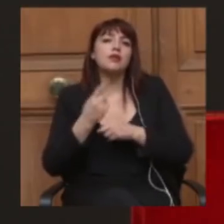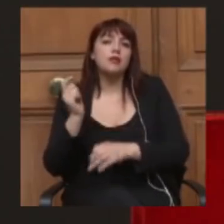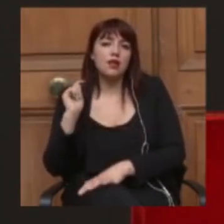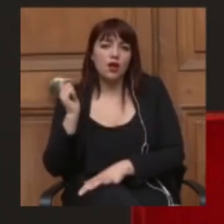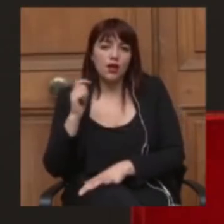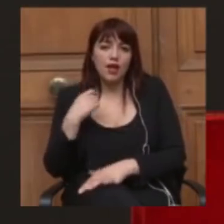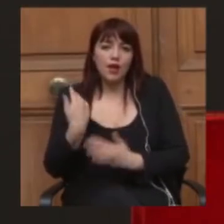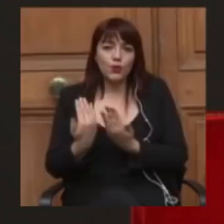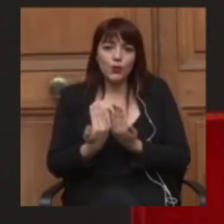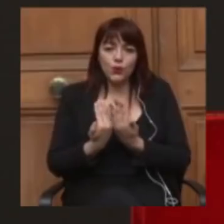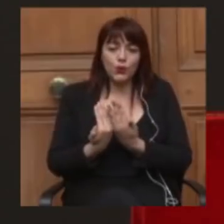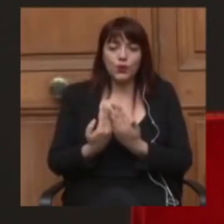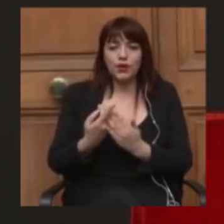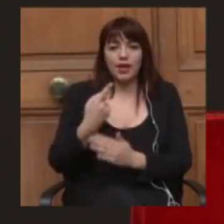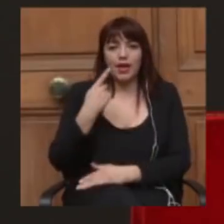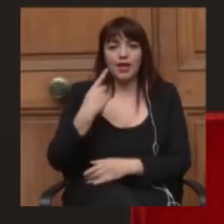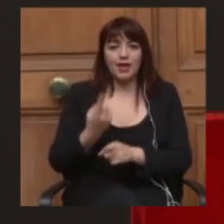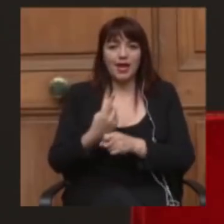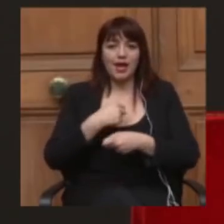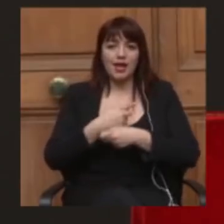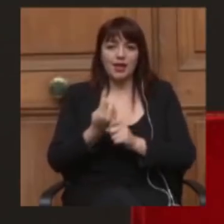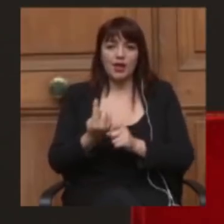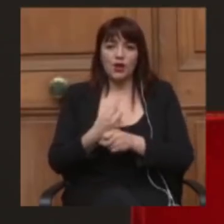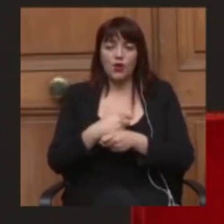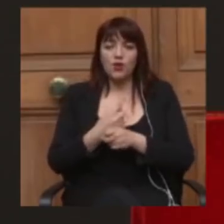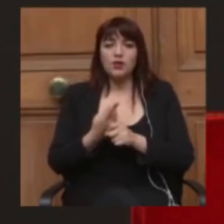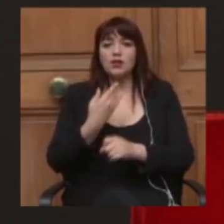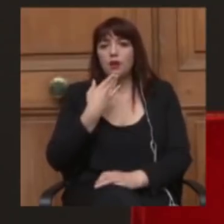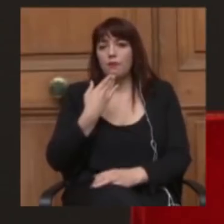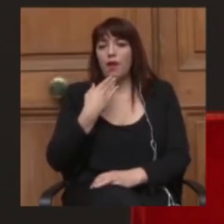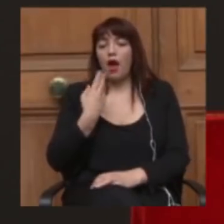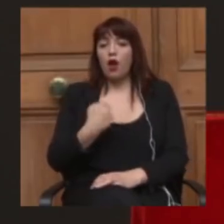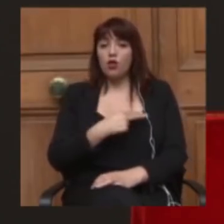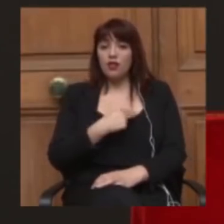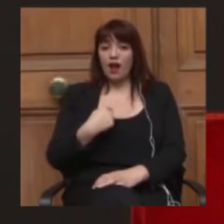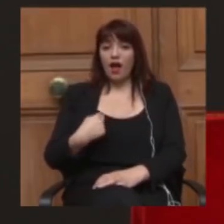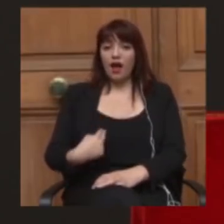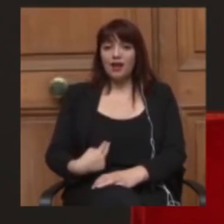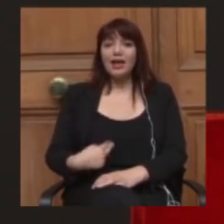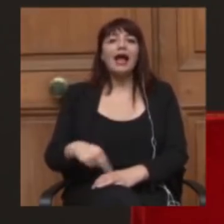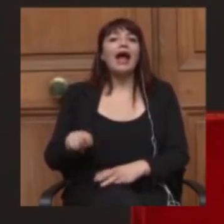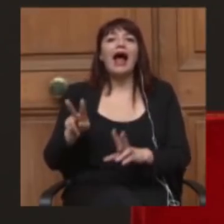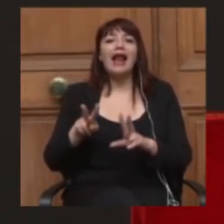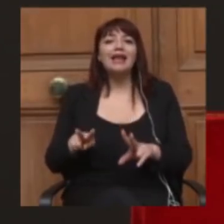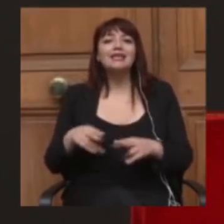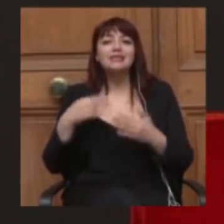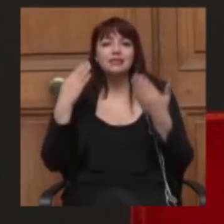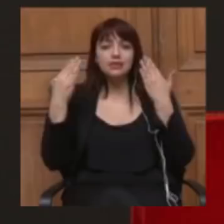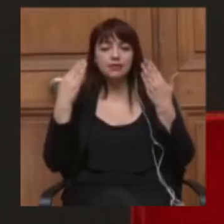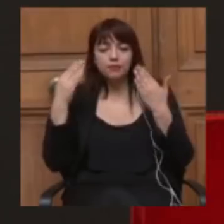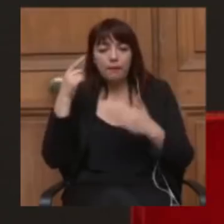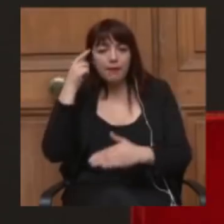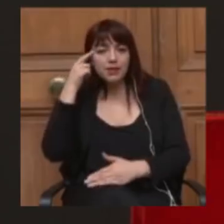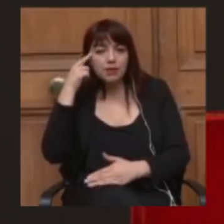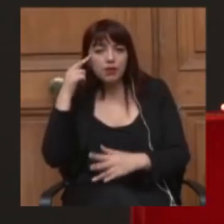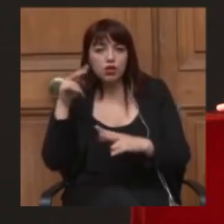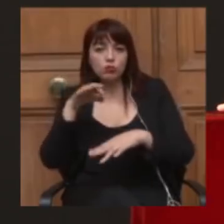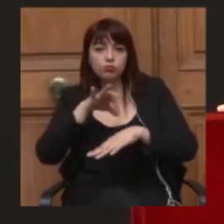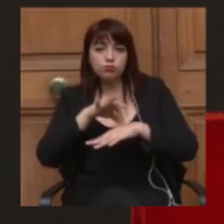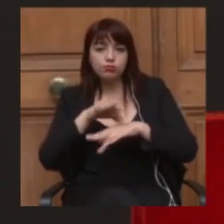but also literary and art criticism, psychoanalysis, and social and political